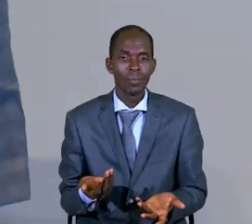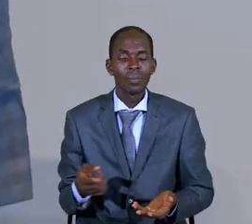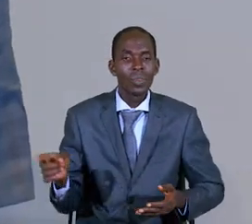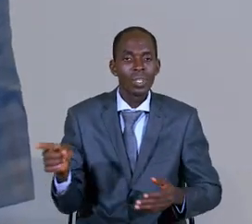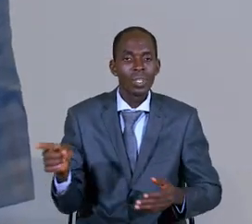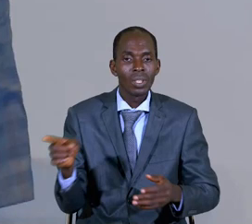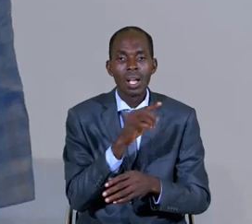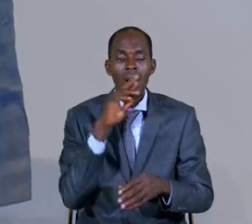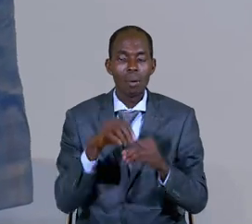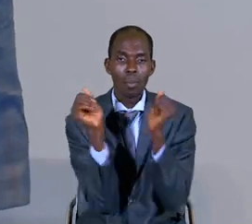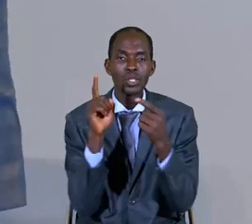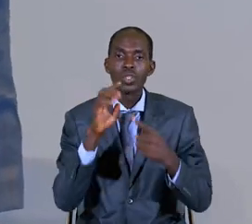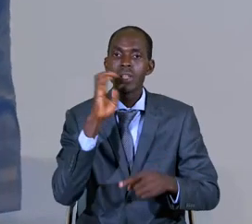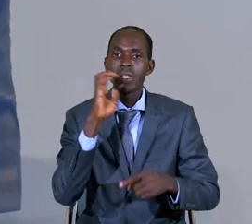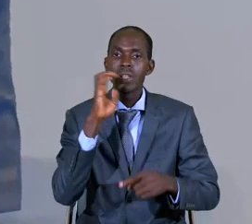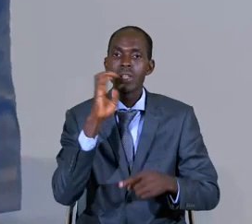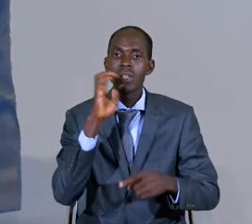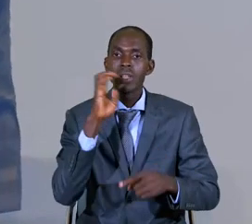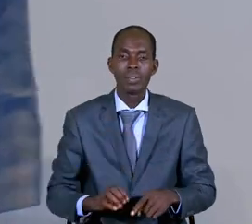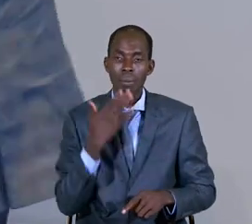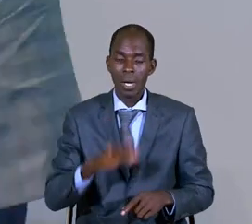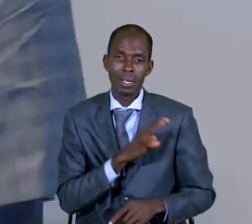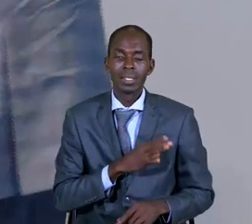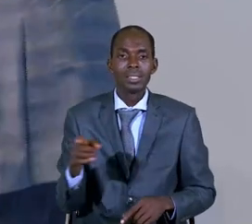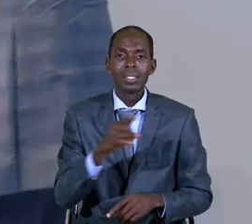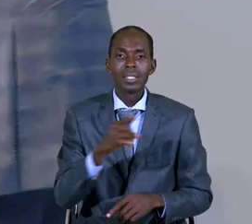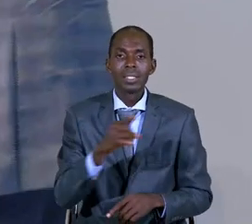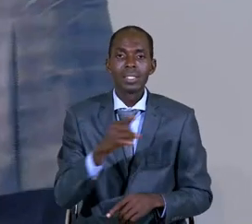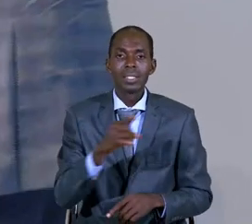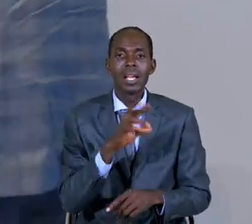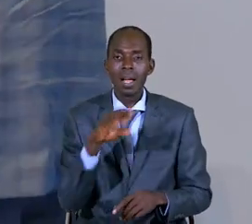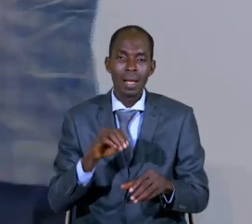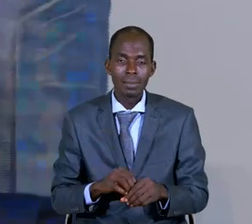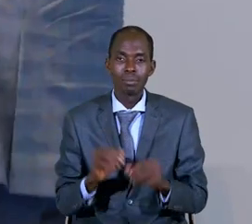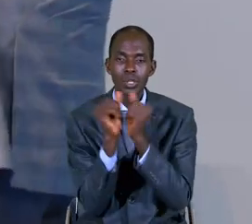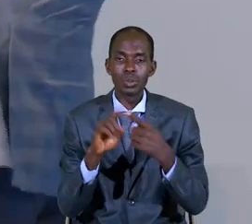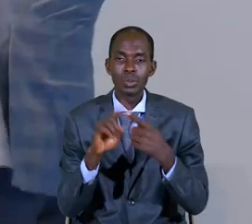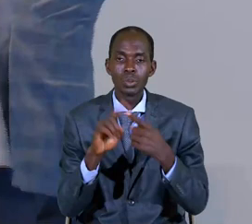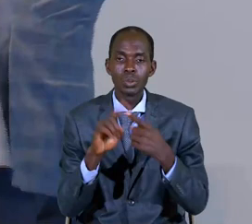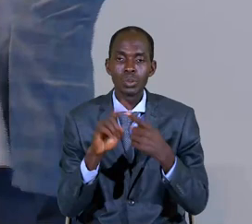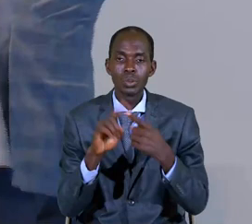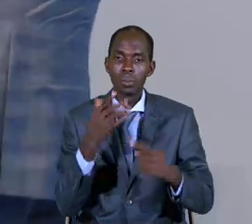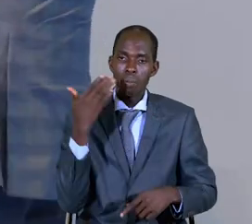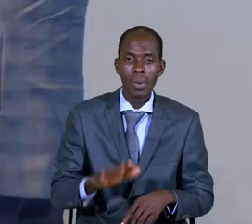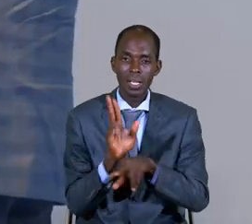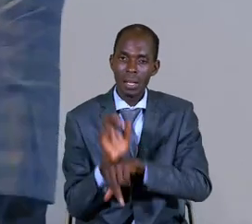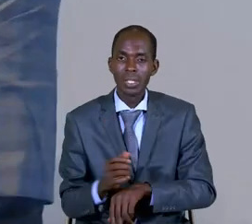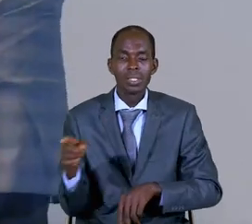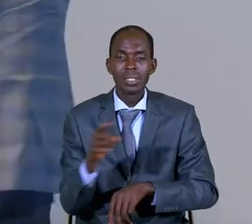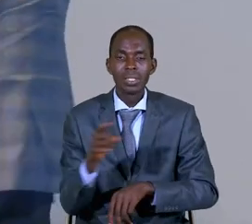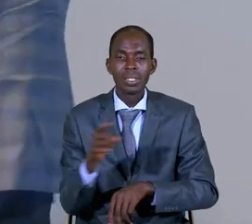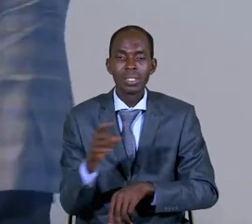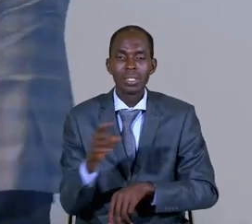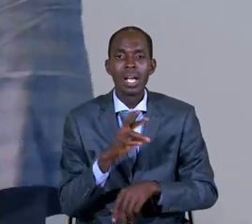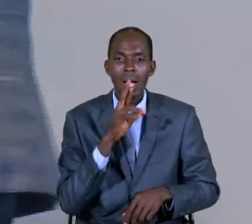evil character. Meanwhile, they're in bondage to bad habits. Meanwhile, they're helpless,